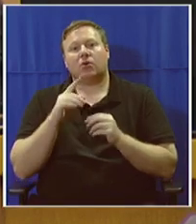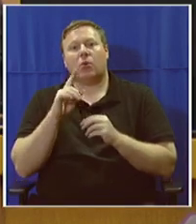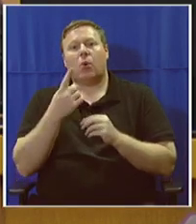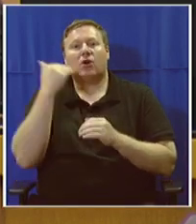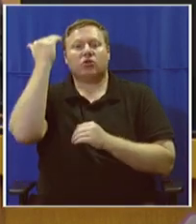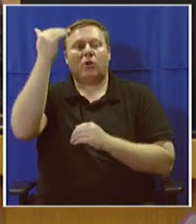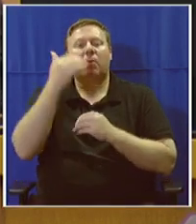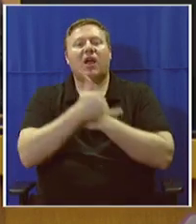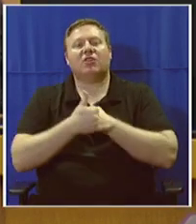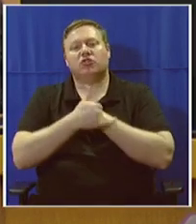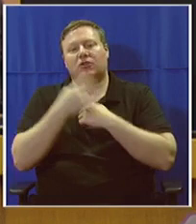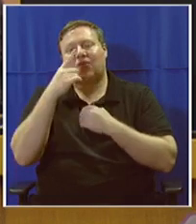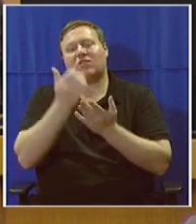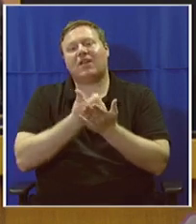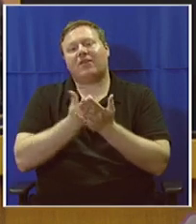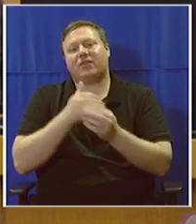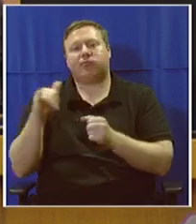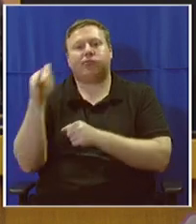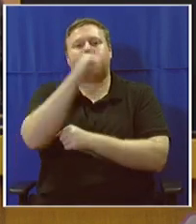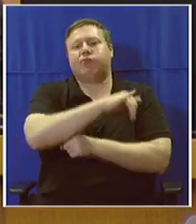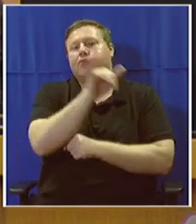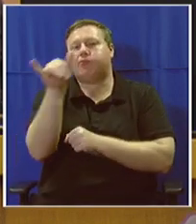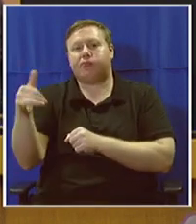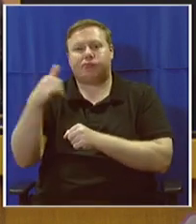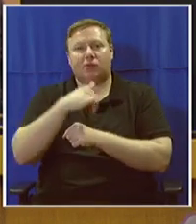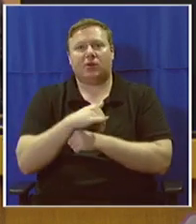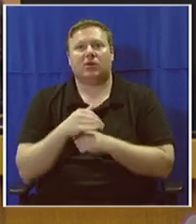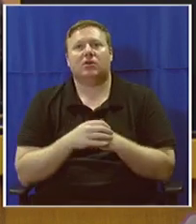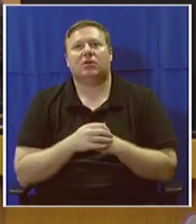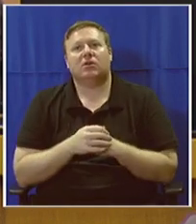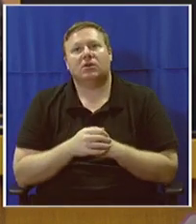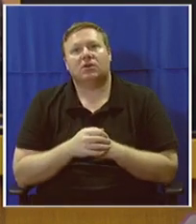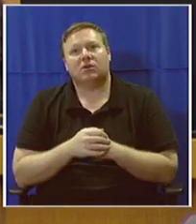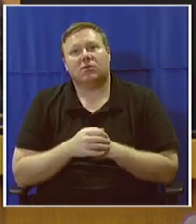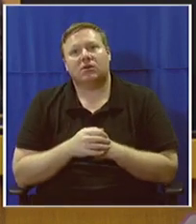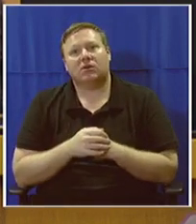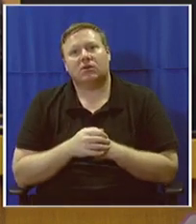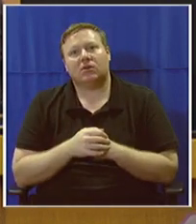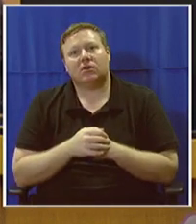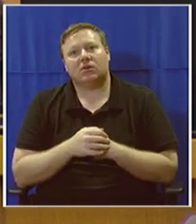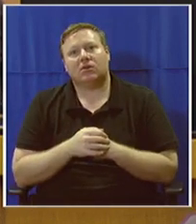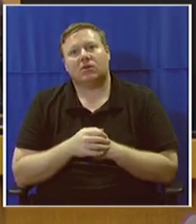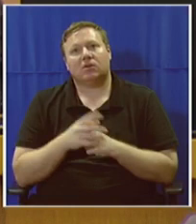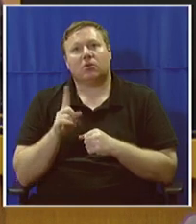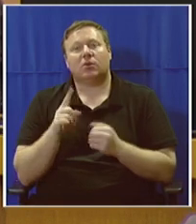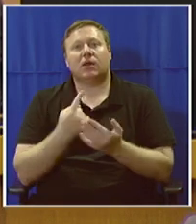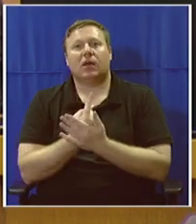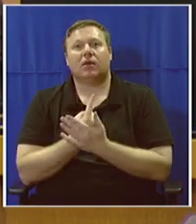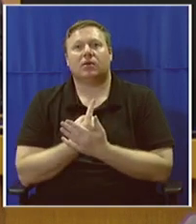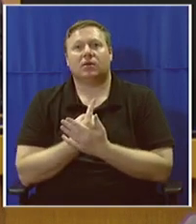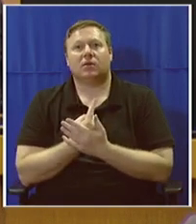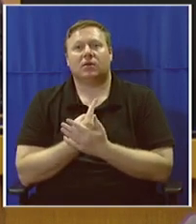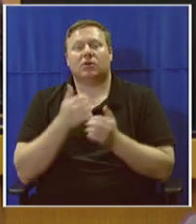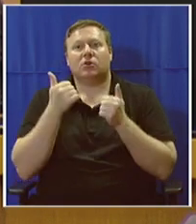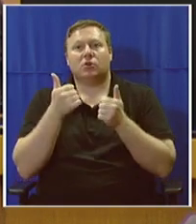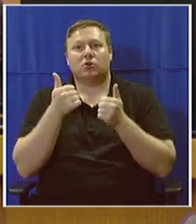our political differences, there are things that we must appreciate about our country. Because what happens is that we've got a very good